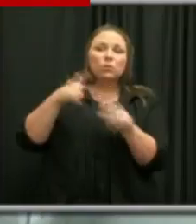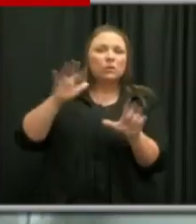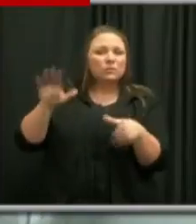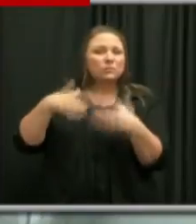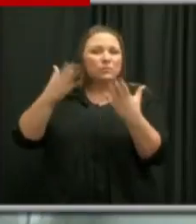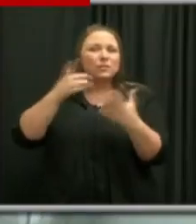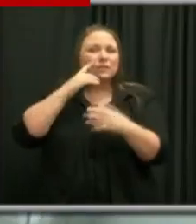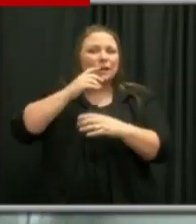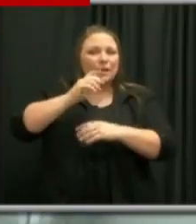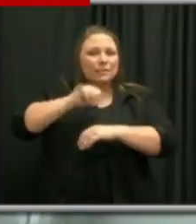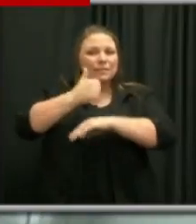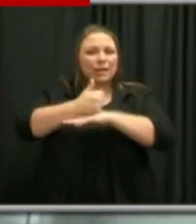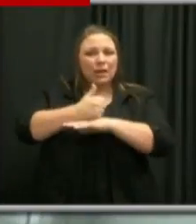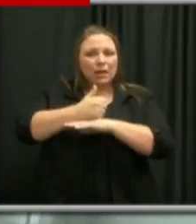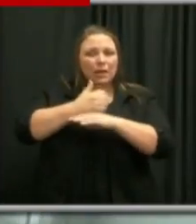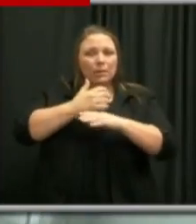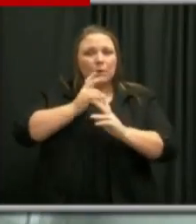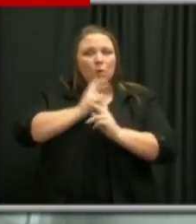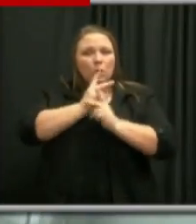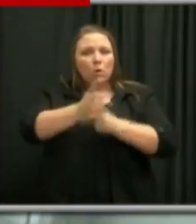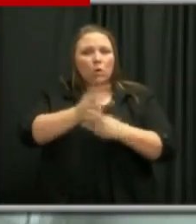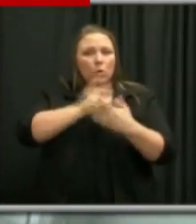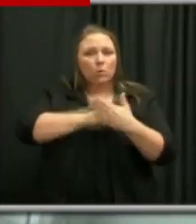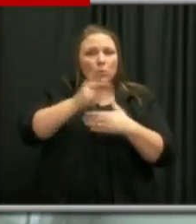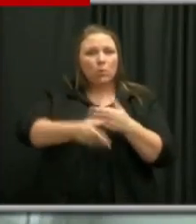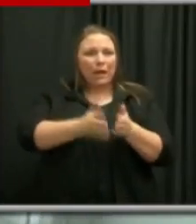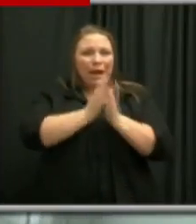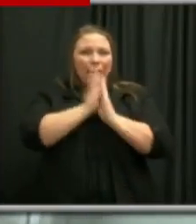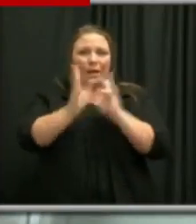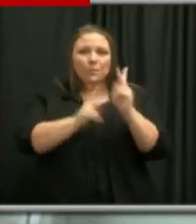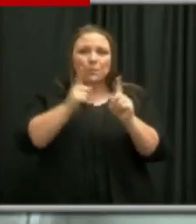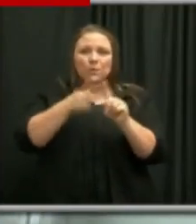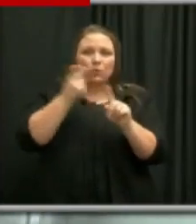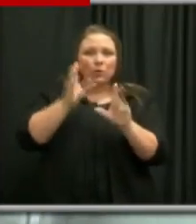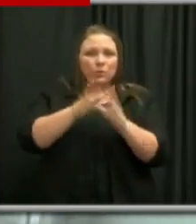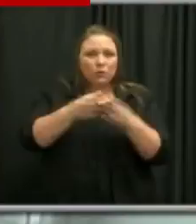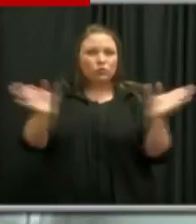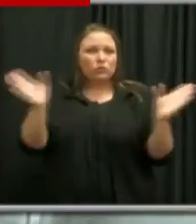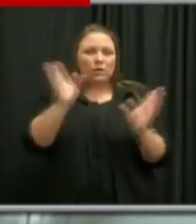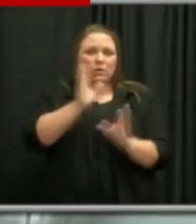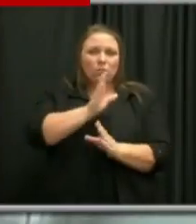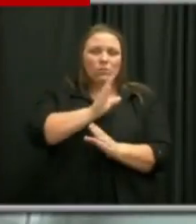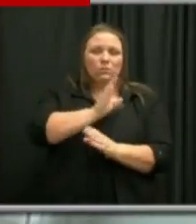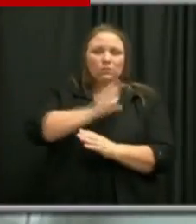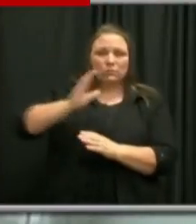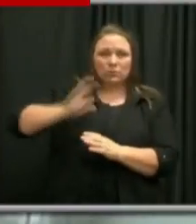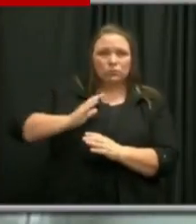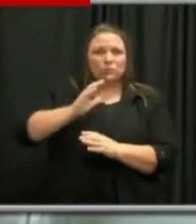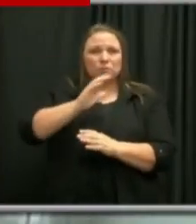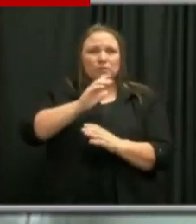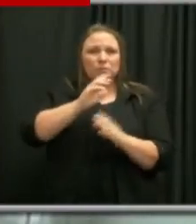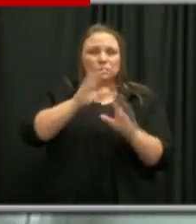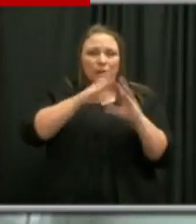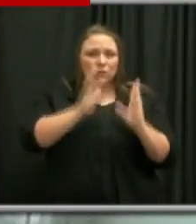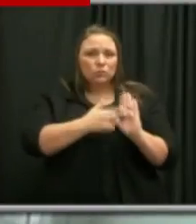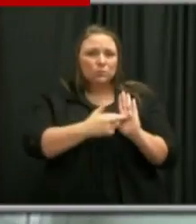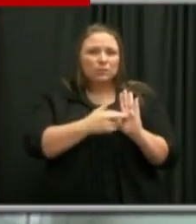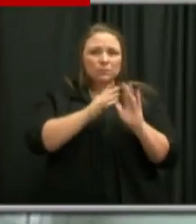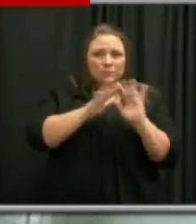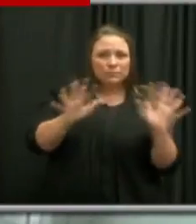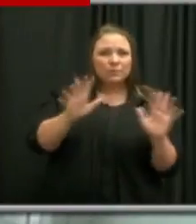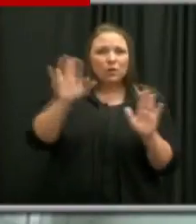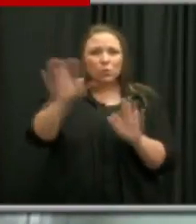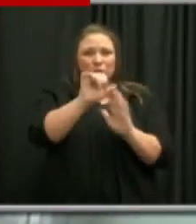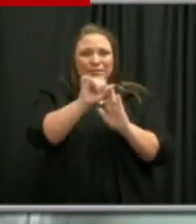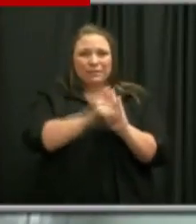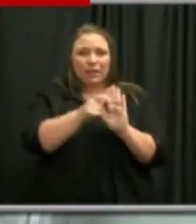program. And we're asking members of the Tennessee General Assembly, our state lawmakers, your state lawmakers who are scheduled to